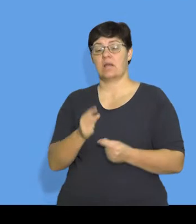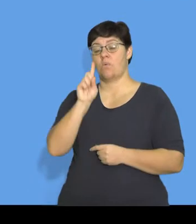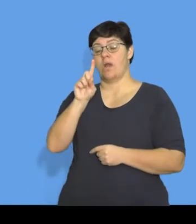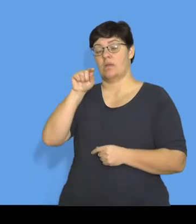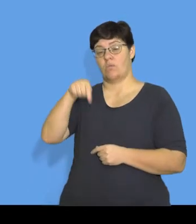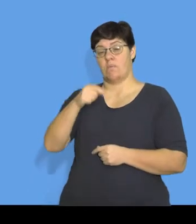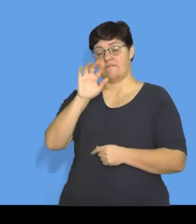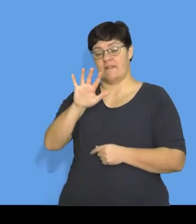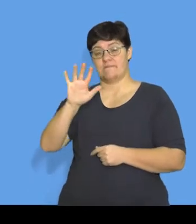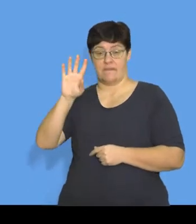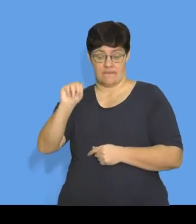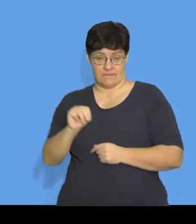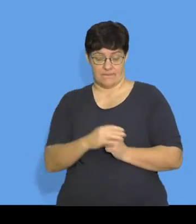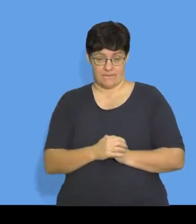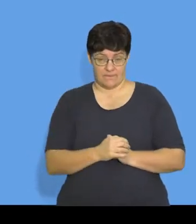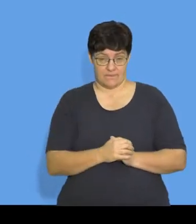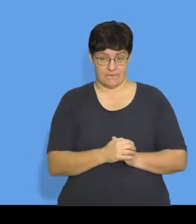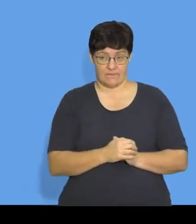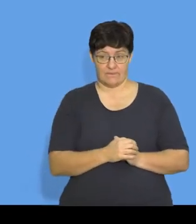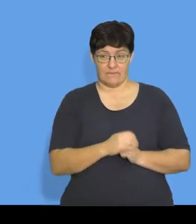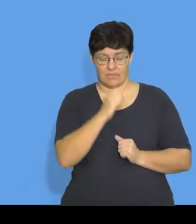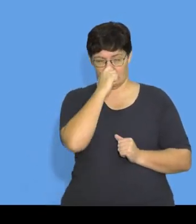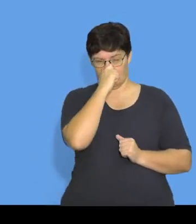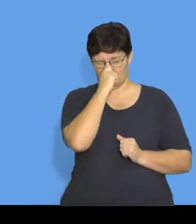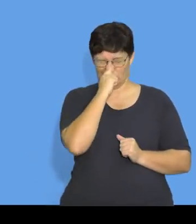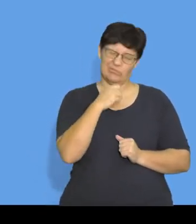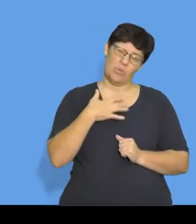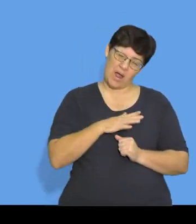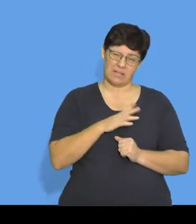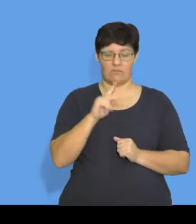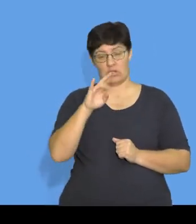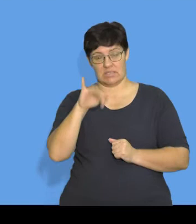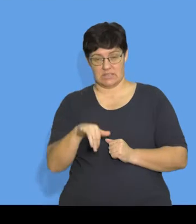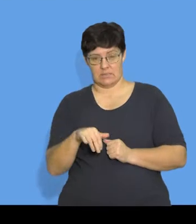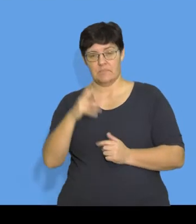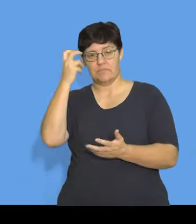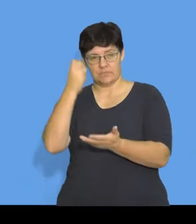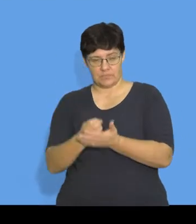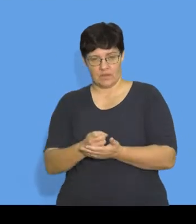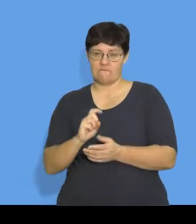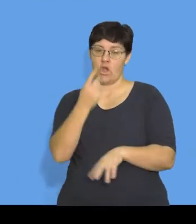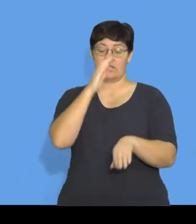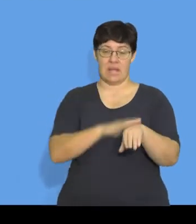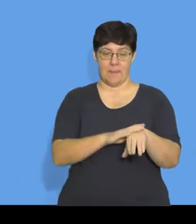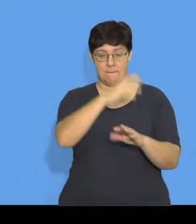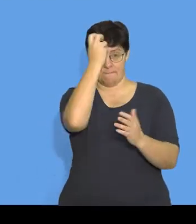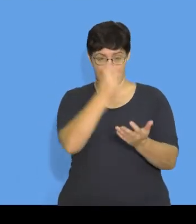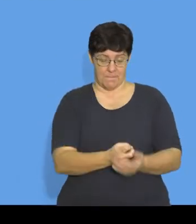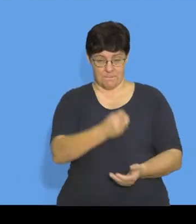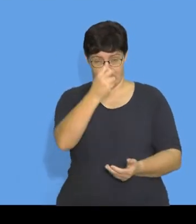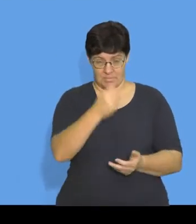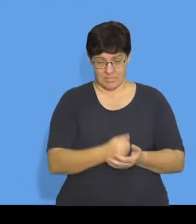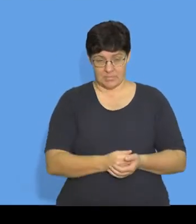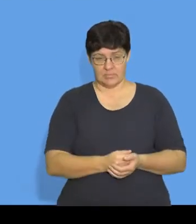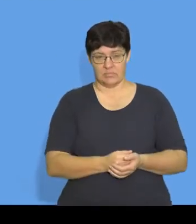1,55 meters. Okay? I want the velocity when it hits the ground for the first time. Going back to our